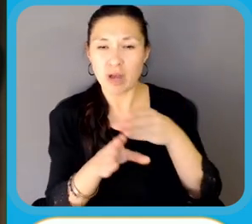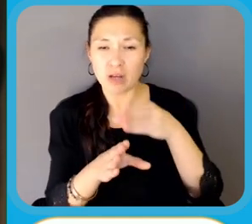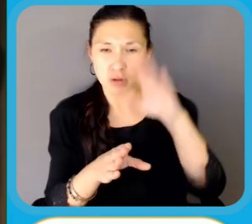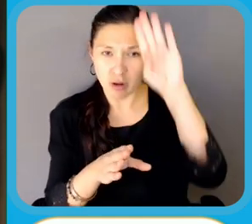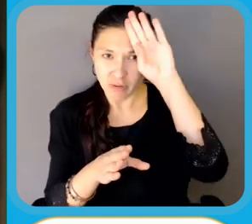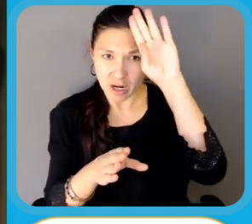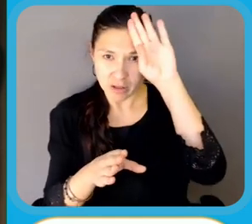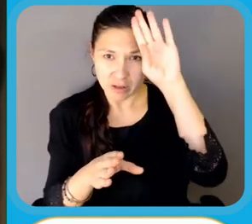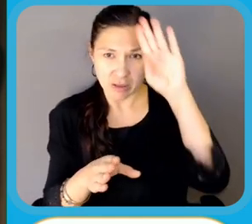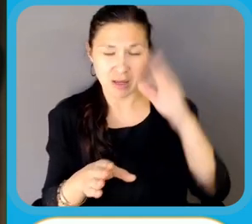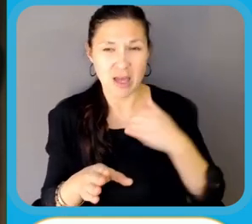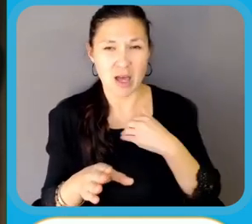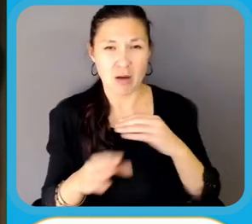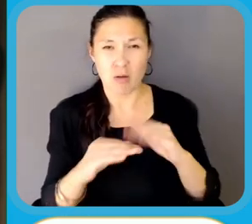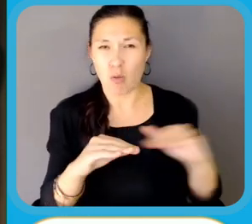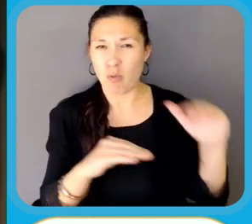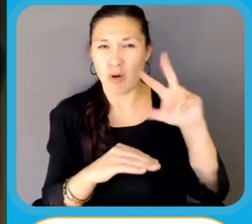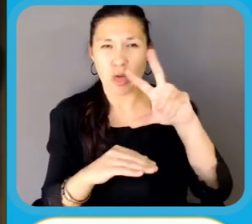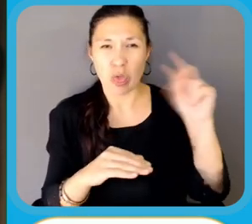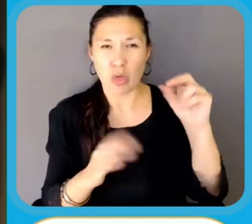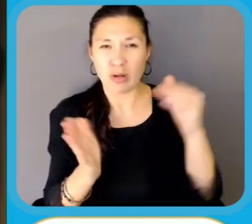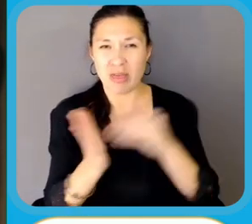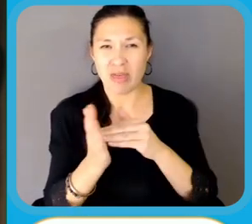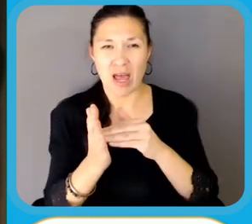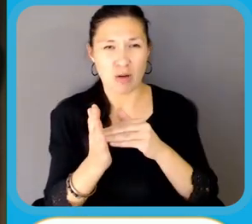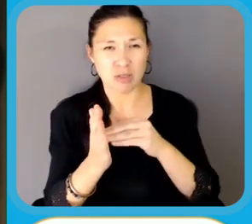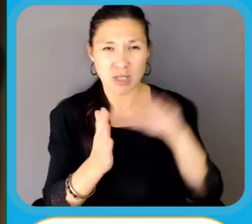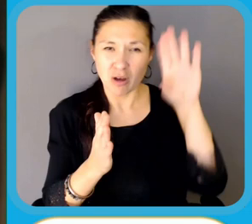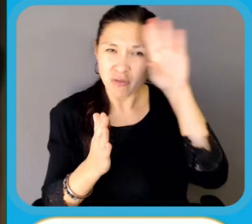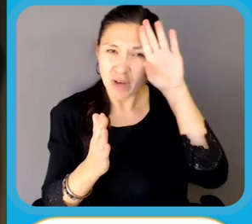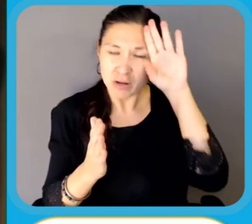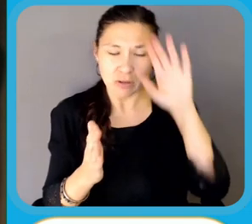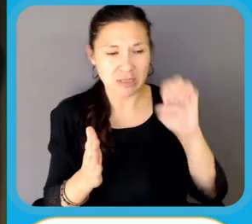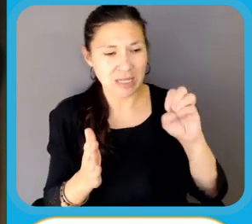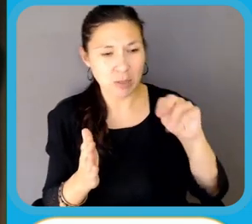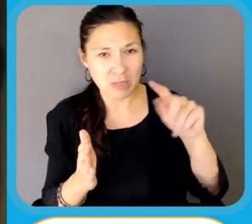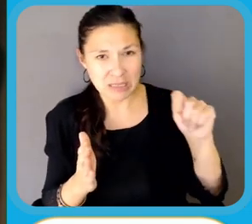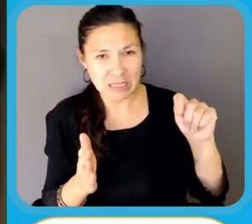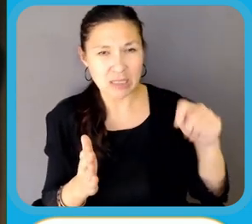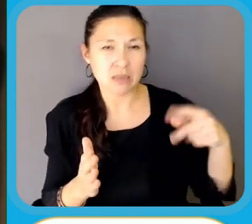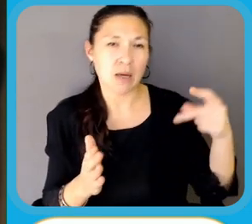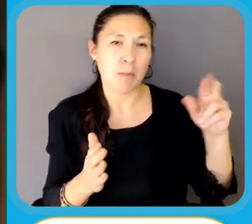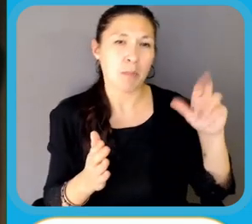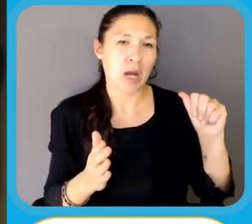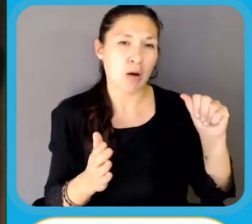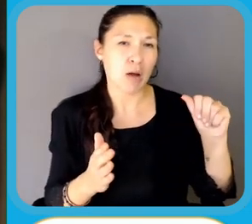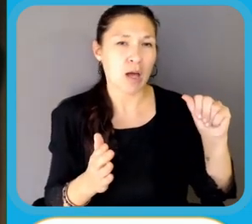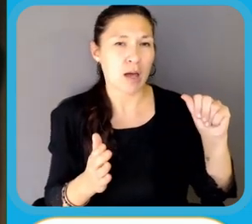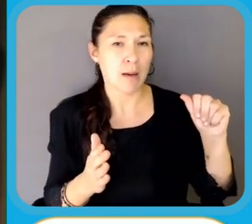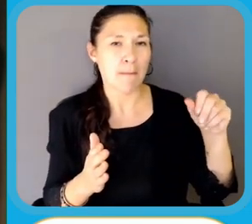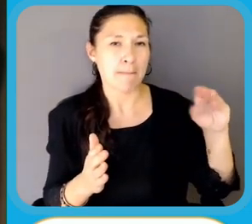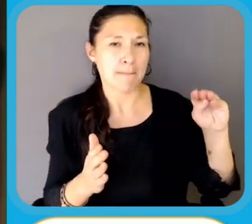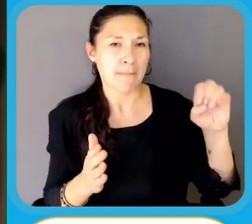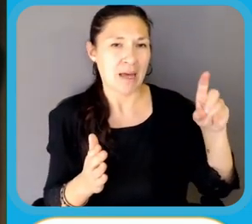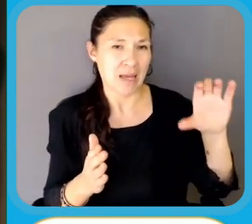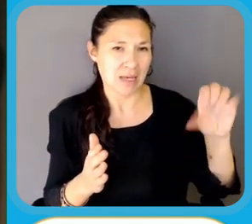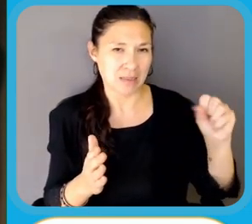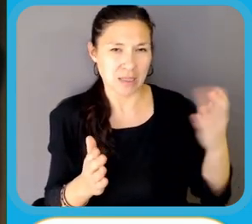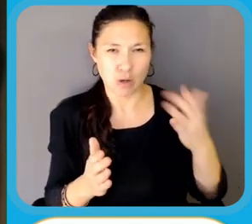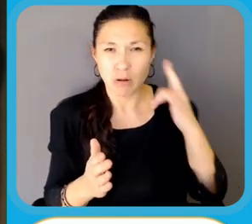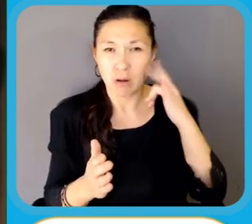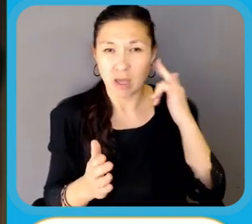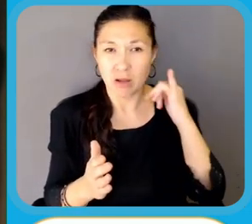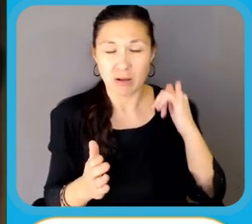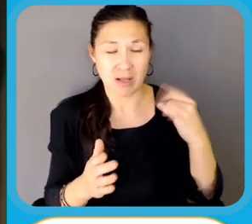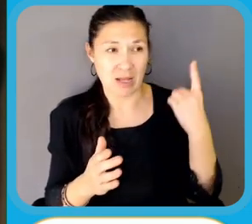more than 30,000 frontline firefighters, EMTs, and paramedics in California. Last year's record fires were the